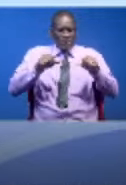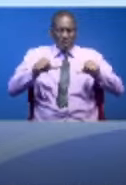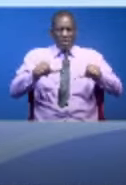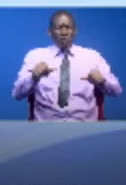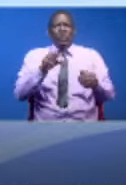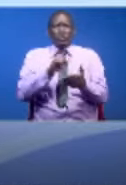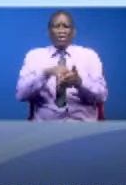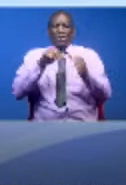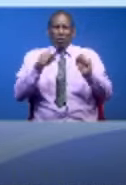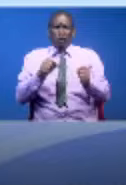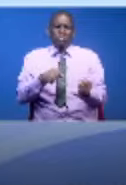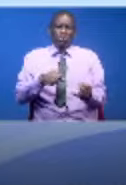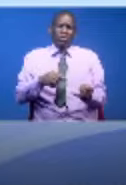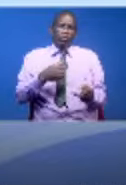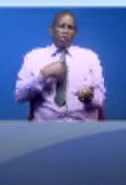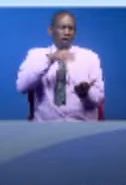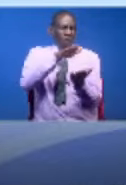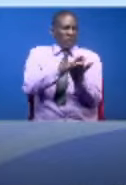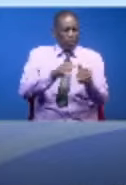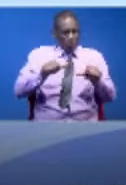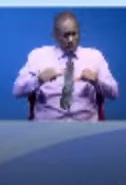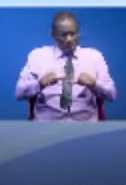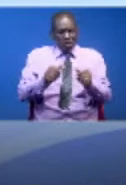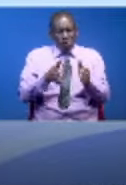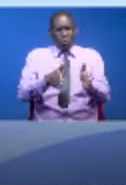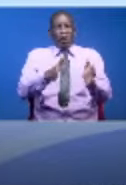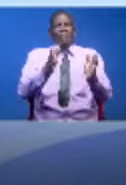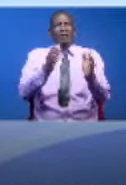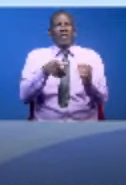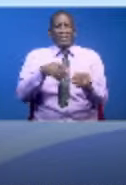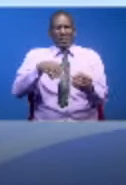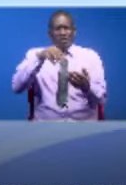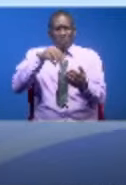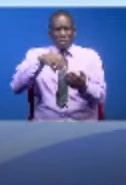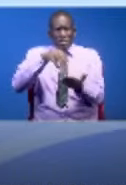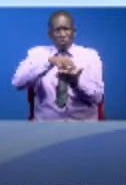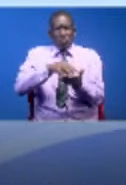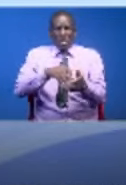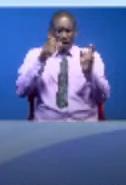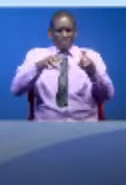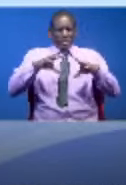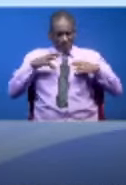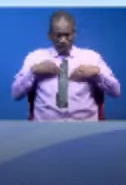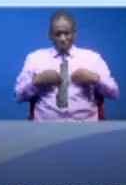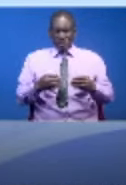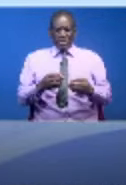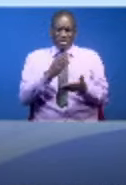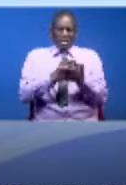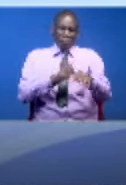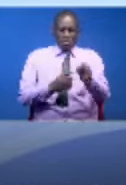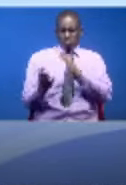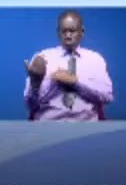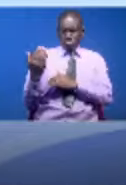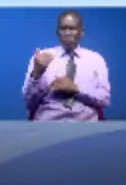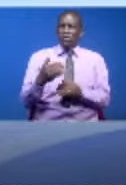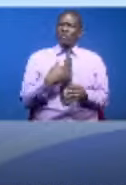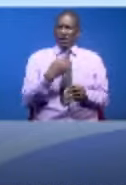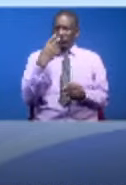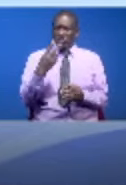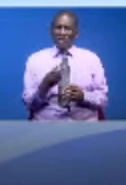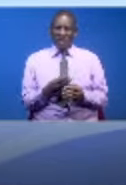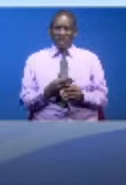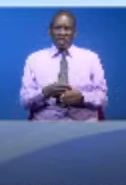can be bankable from a sustainable perspective is a reality. And I must admit, in the recent past, we've seen a foray